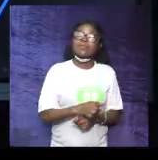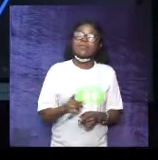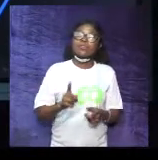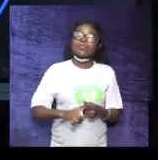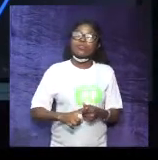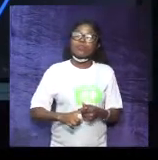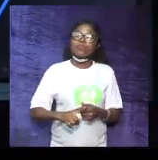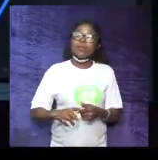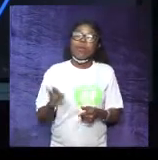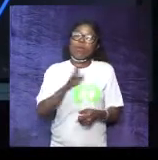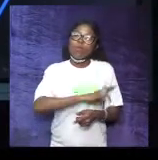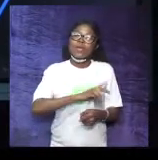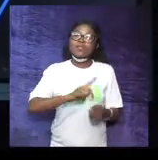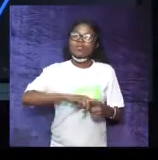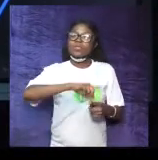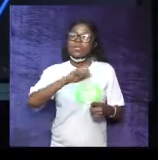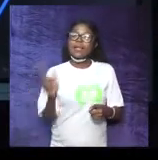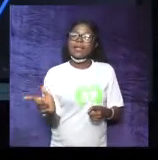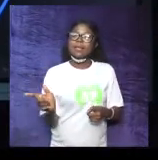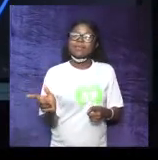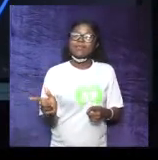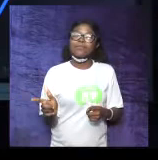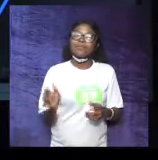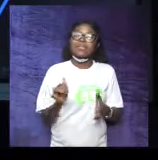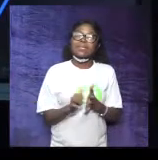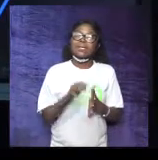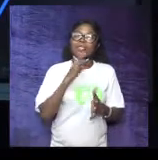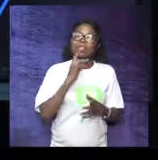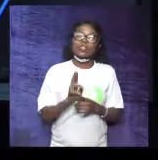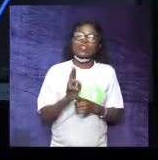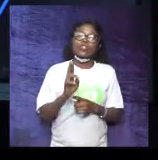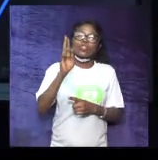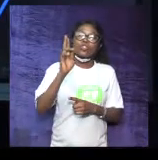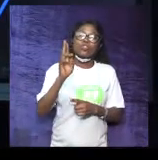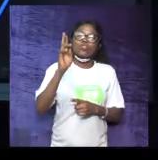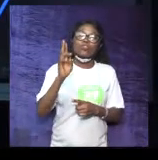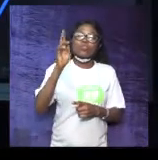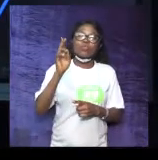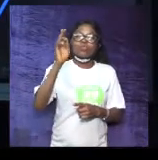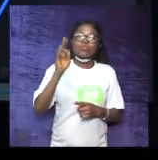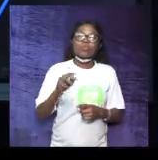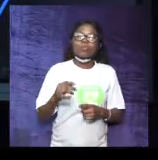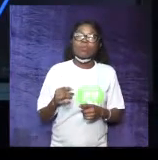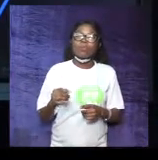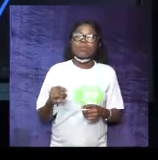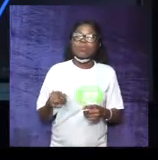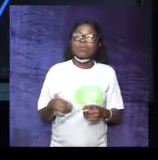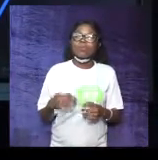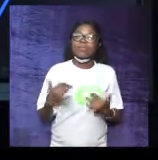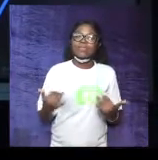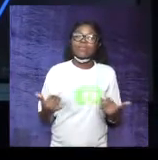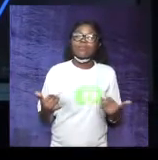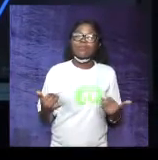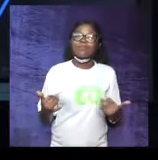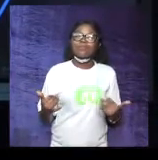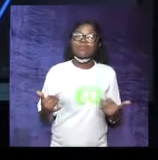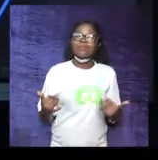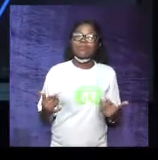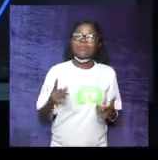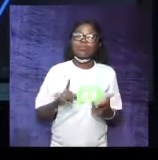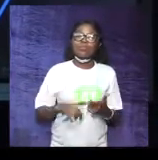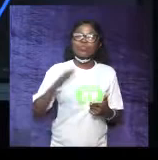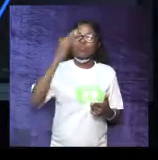the left, that's top left. On top of the line to the right, that's top right, bottom left and bottom right. Now, to